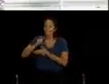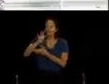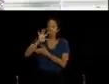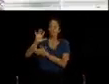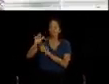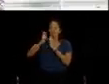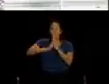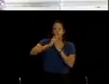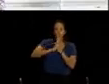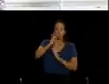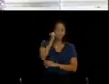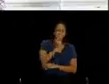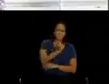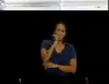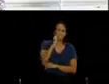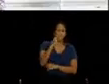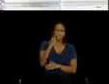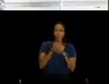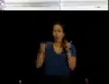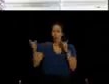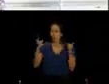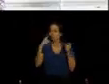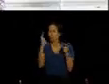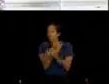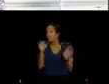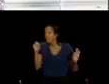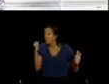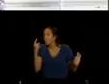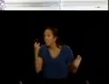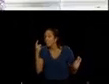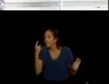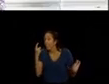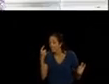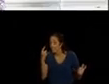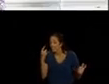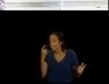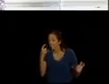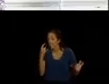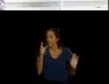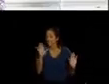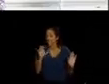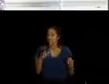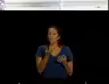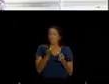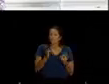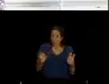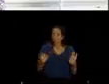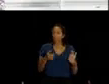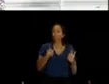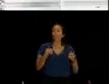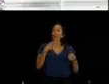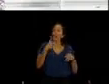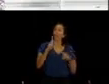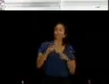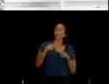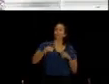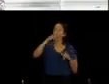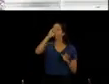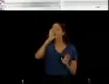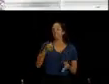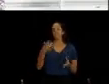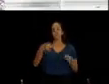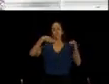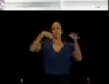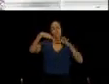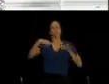for both places, for free. And then I decided, I also want to tell different stories. I want